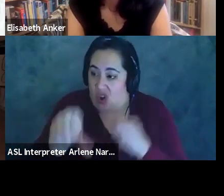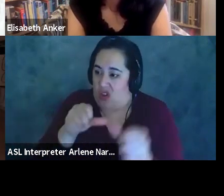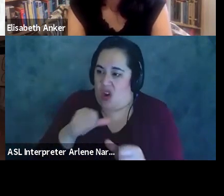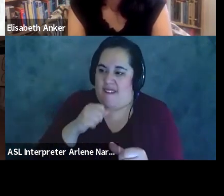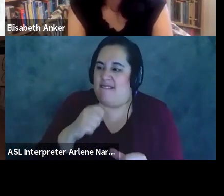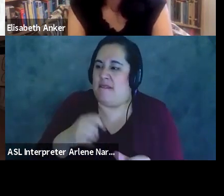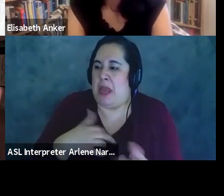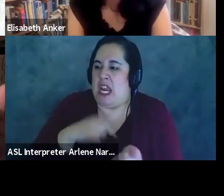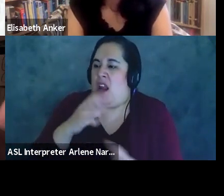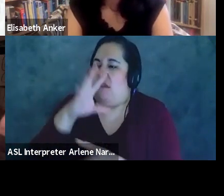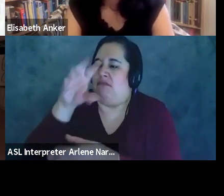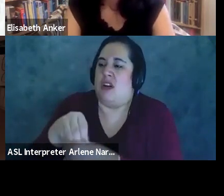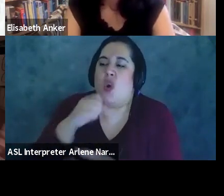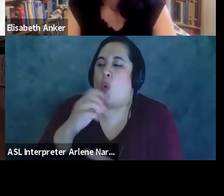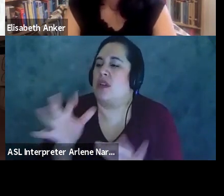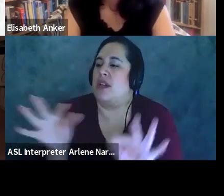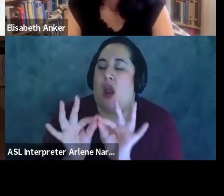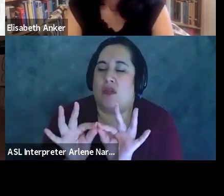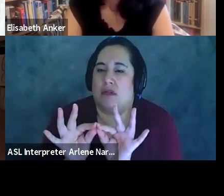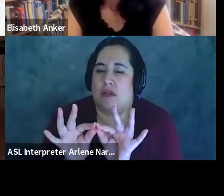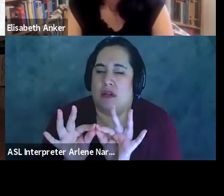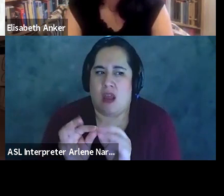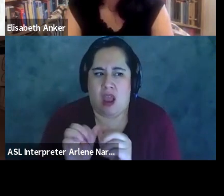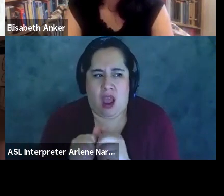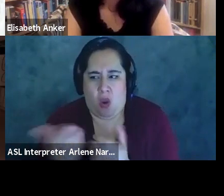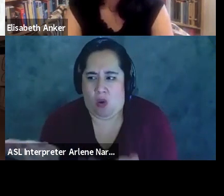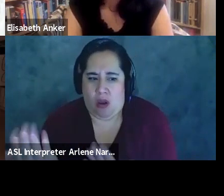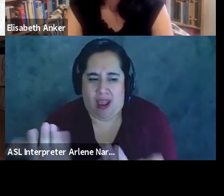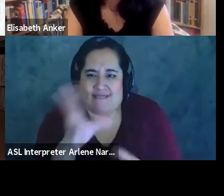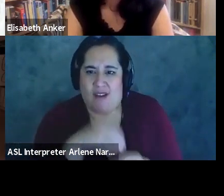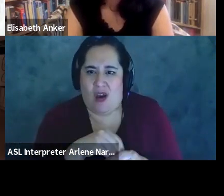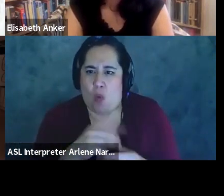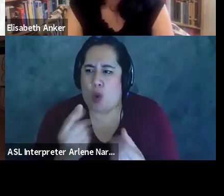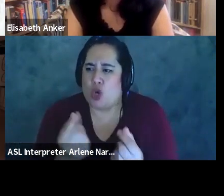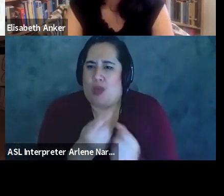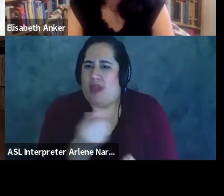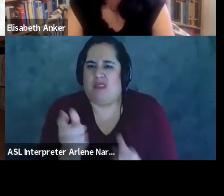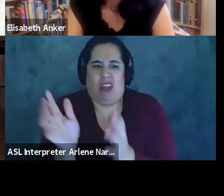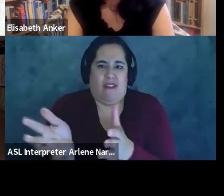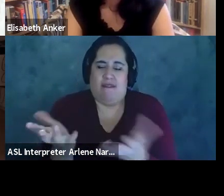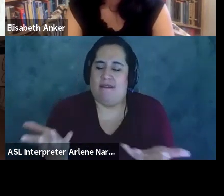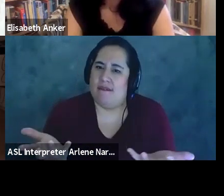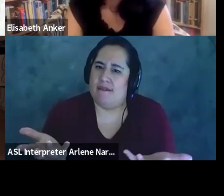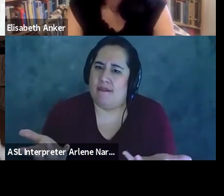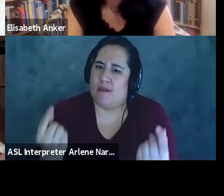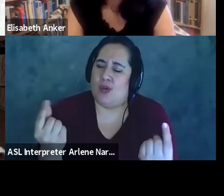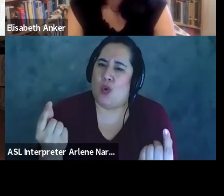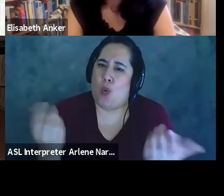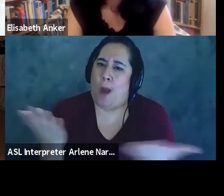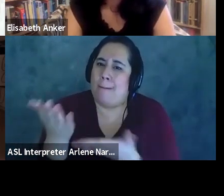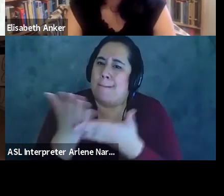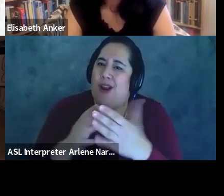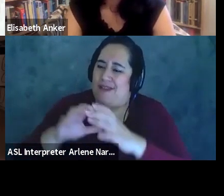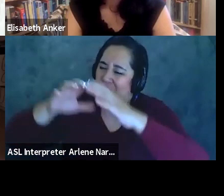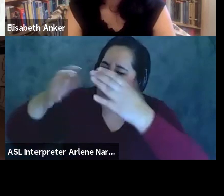count? How do we rule them? What do we do with them? Where do we, what portion of the